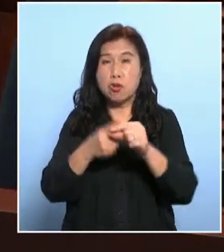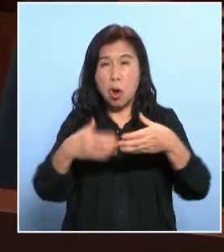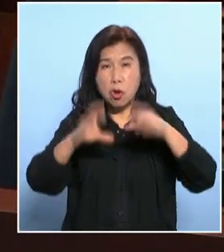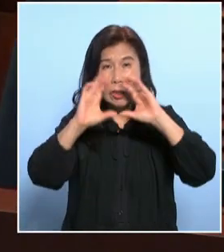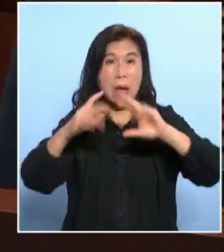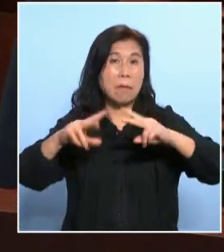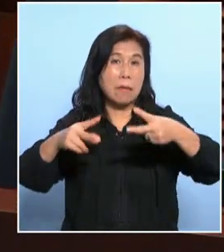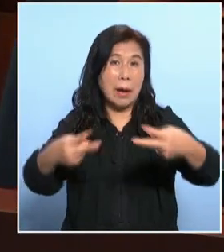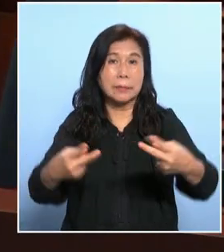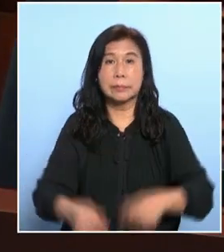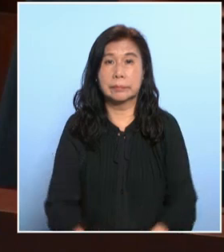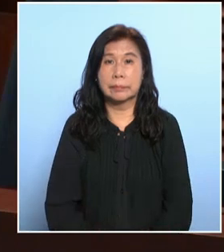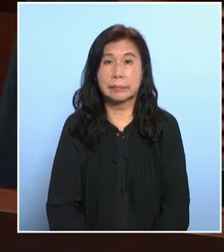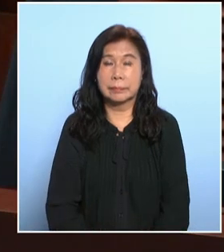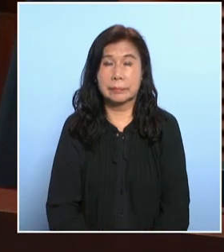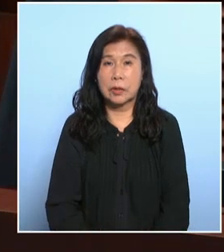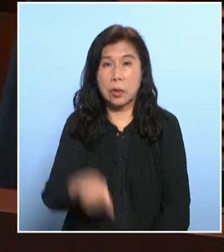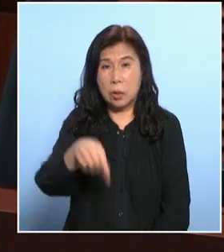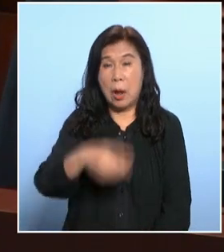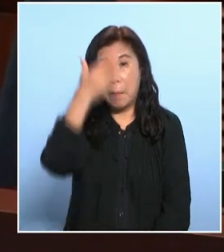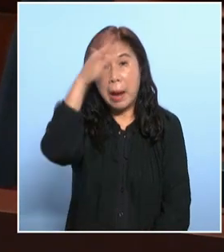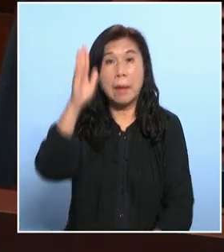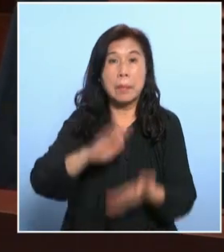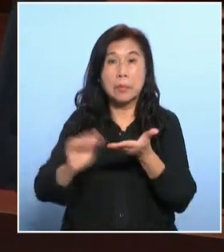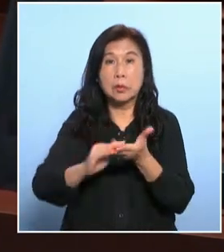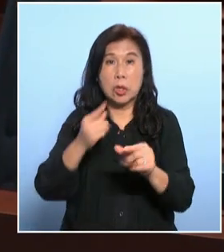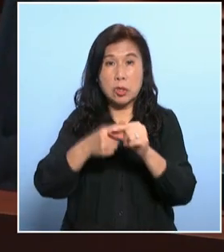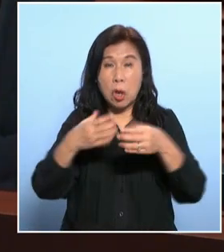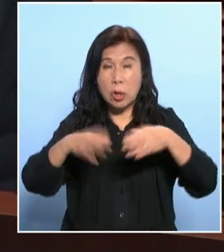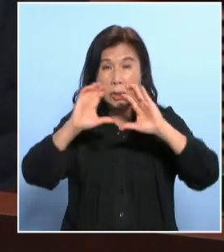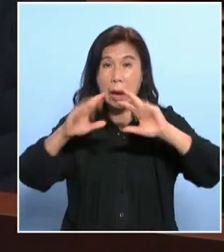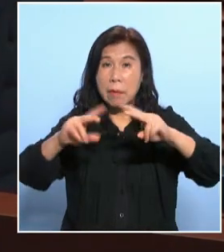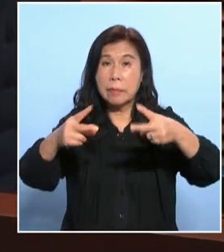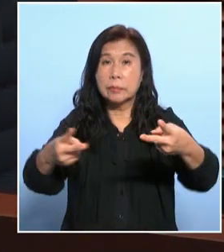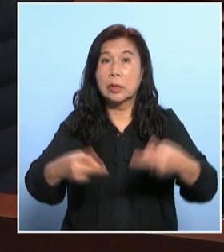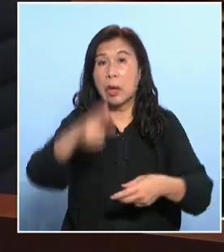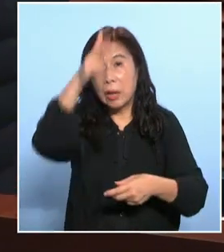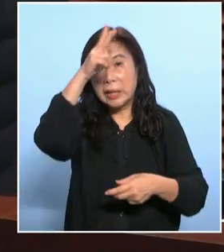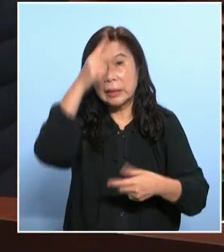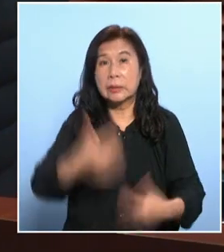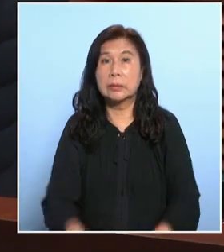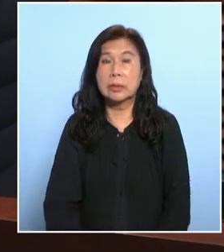have more time or set aside more time to discuss the development of Chinese medicine.